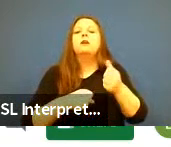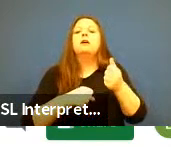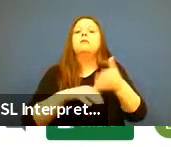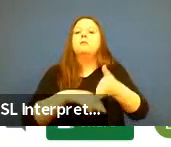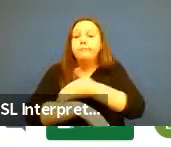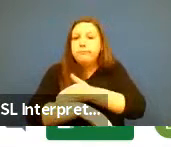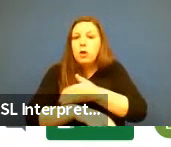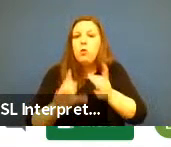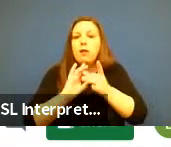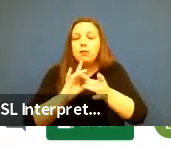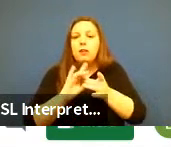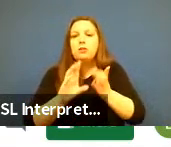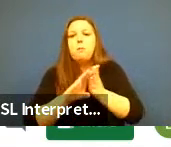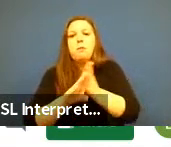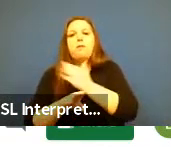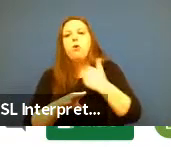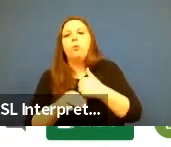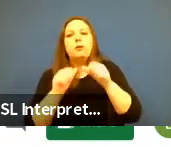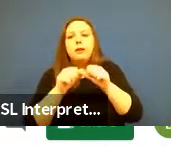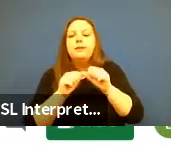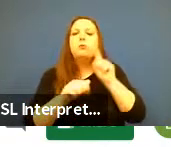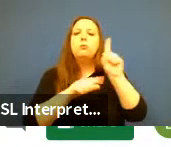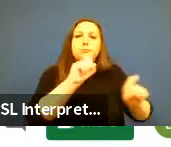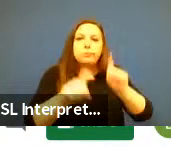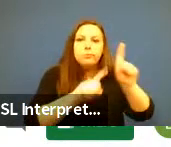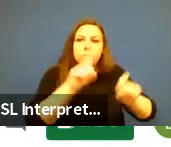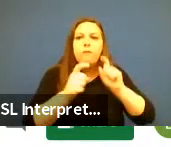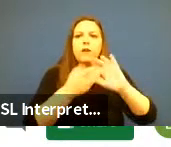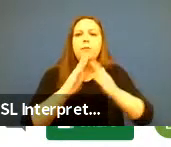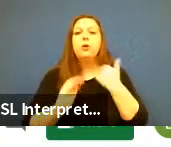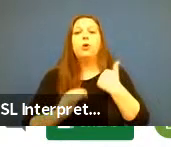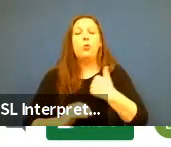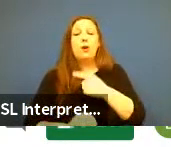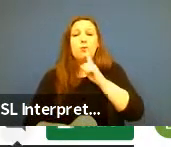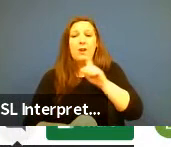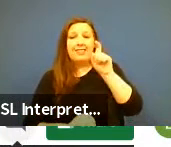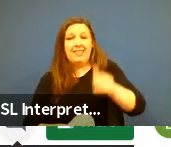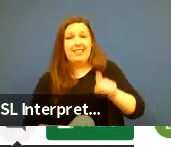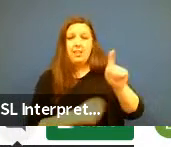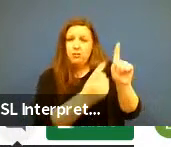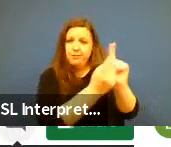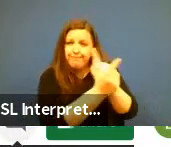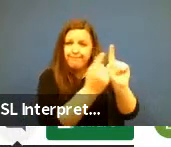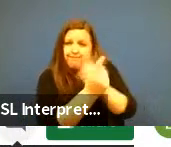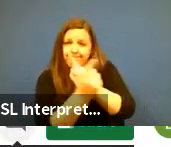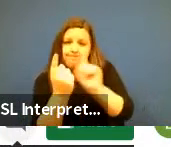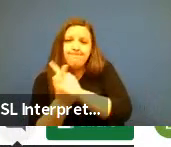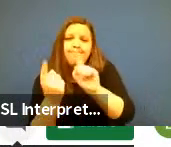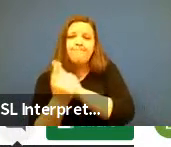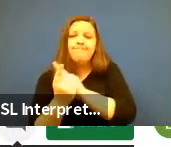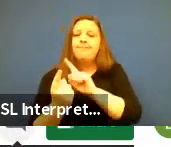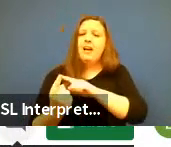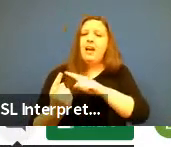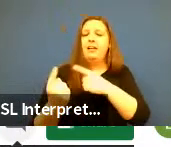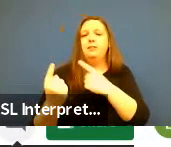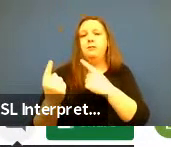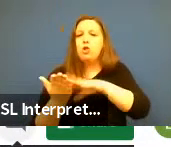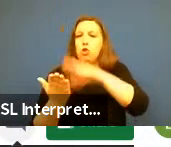out and surveying our community, we really need to get to know them a little bit better, it feels like.